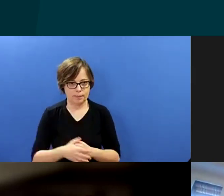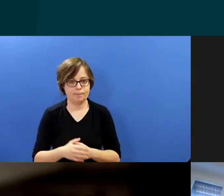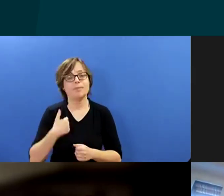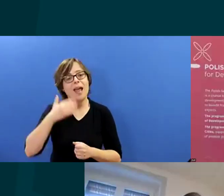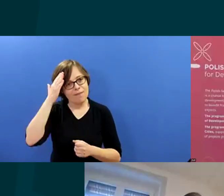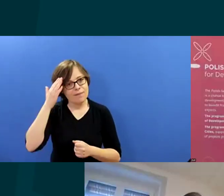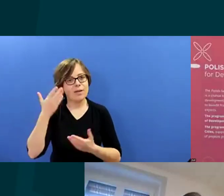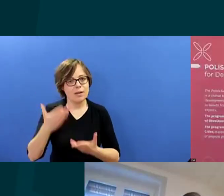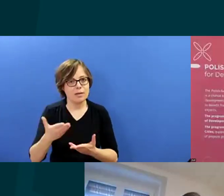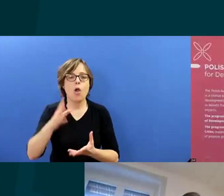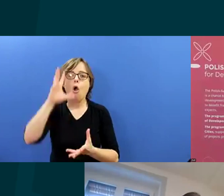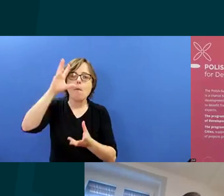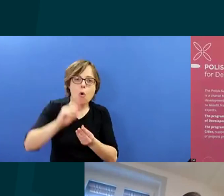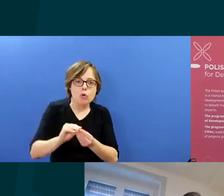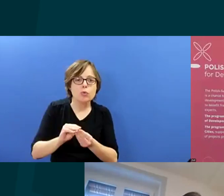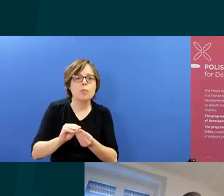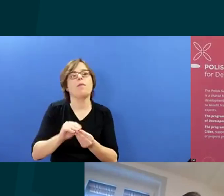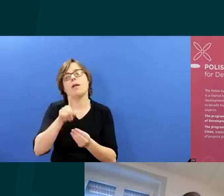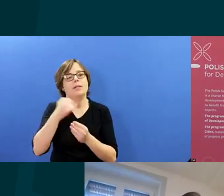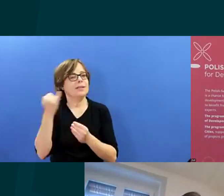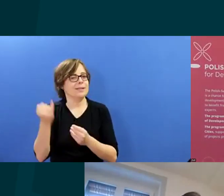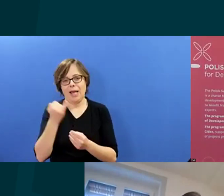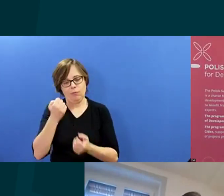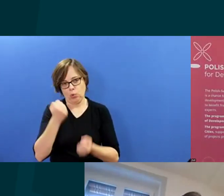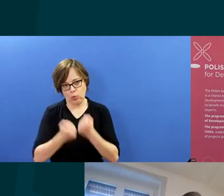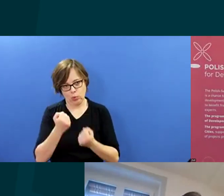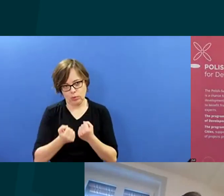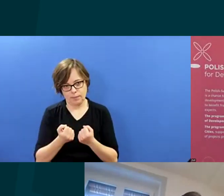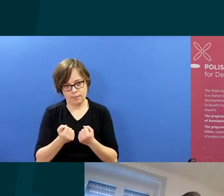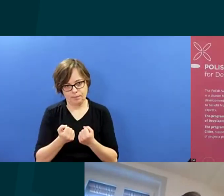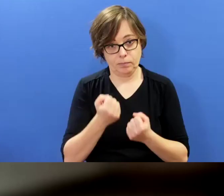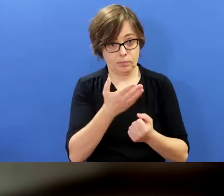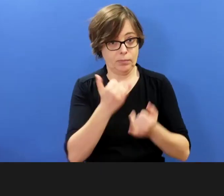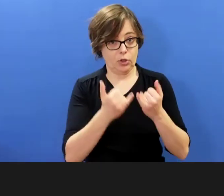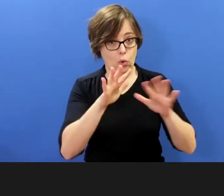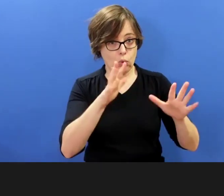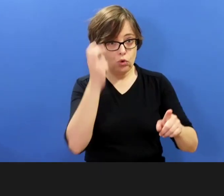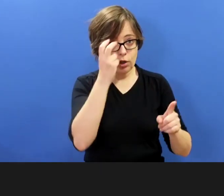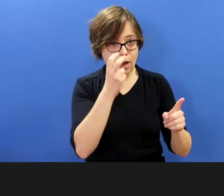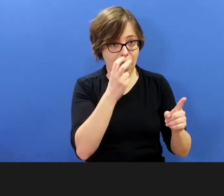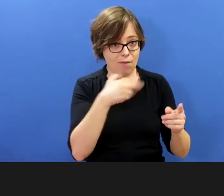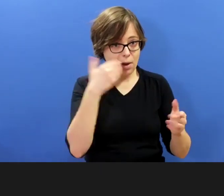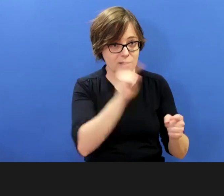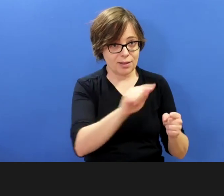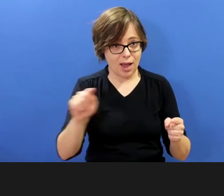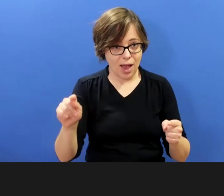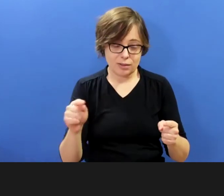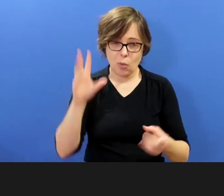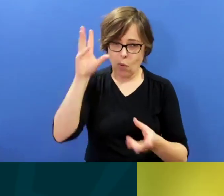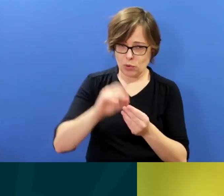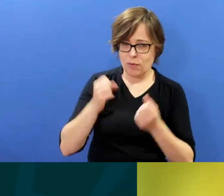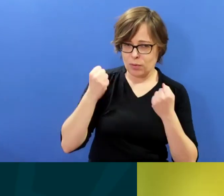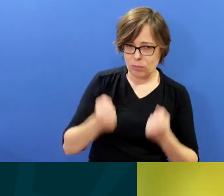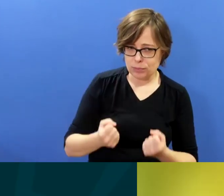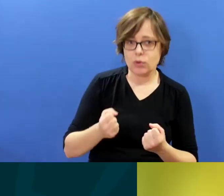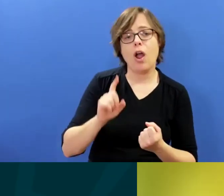of the Association of Polish Cities. I know it's always a challenge to summarize an event like this, especially taking